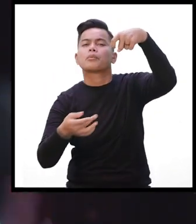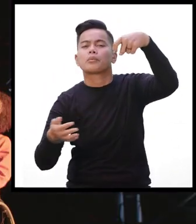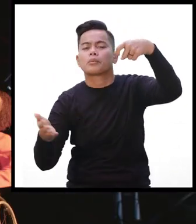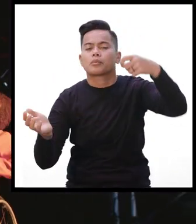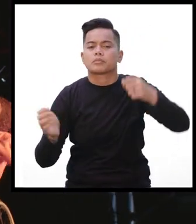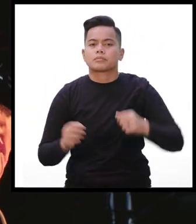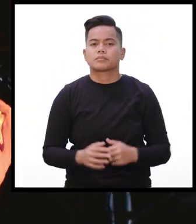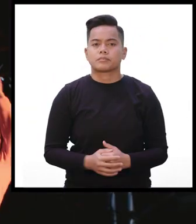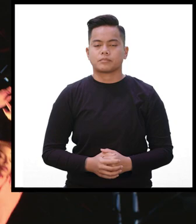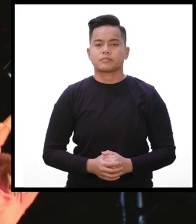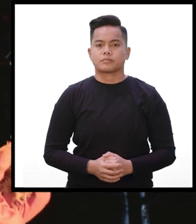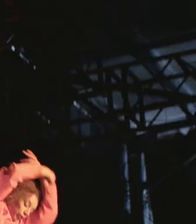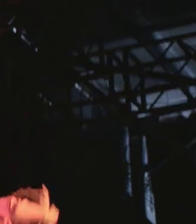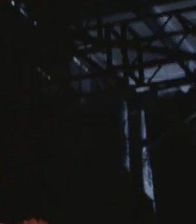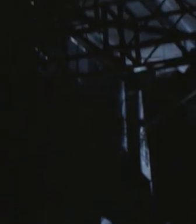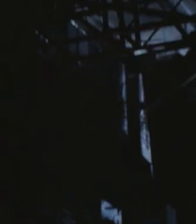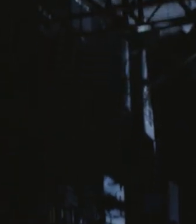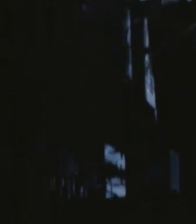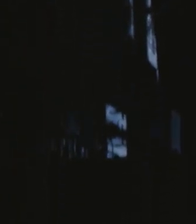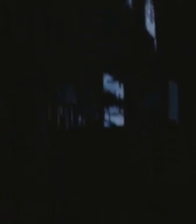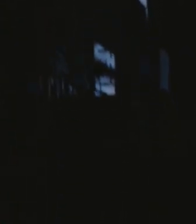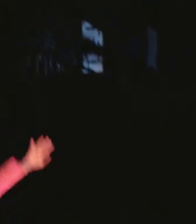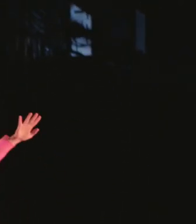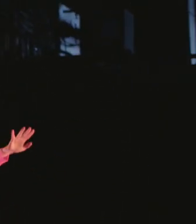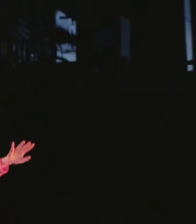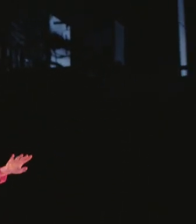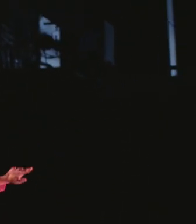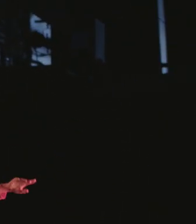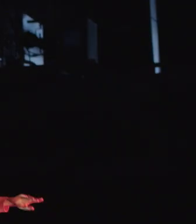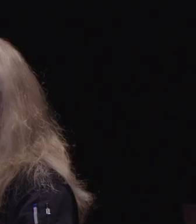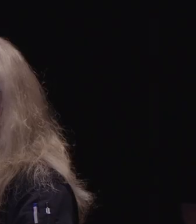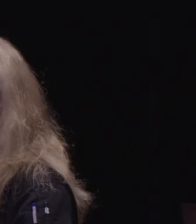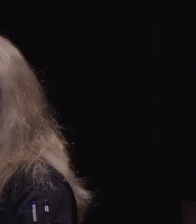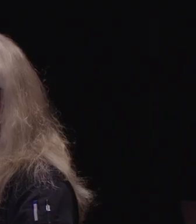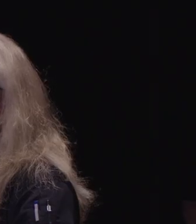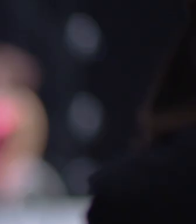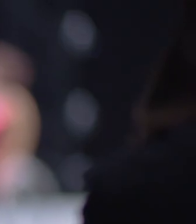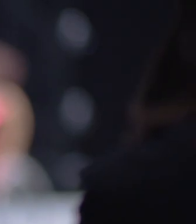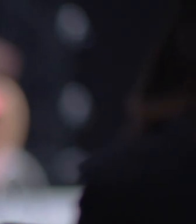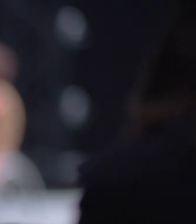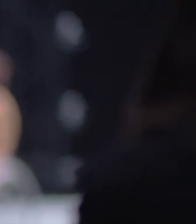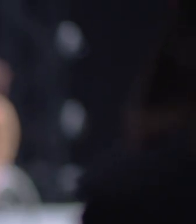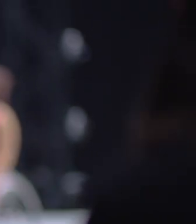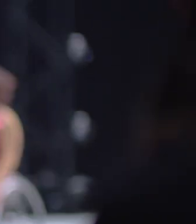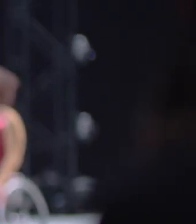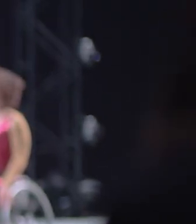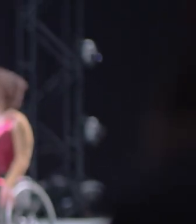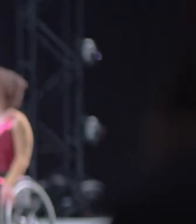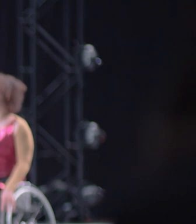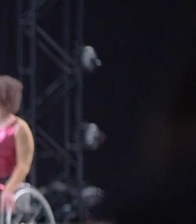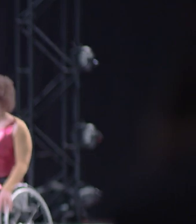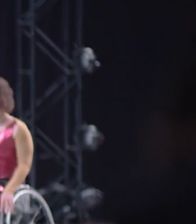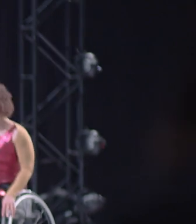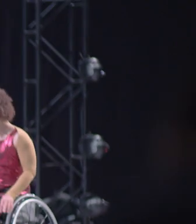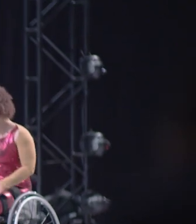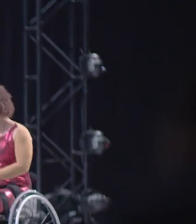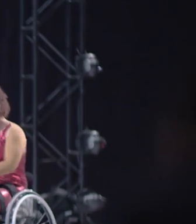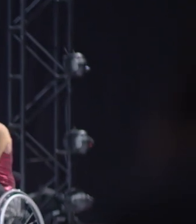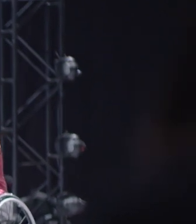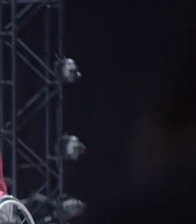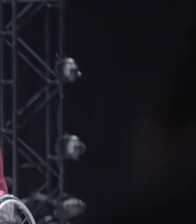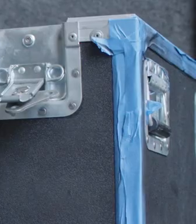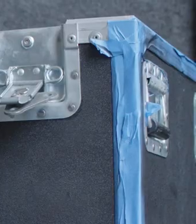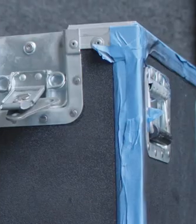pathway. Alice Sheppard, artistic director, Kinetic Light. Alice practices suspended in her chair. Descending, she leans and tucks. Then,